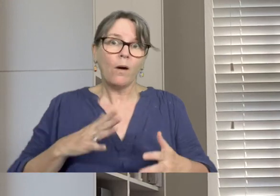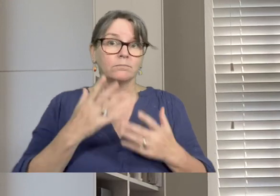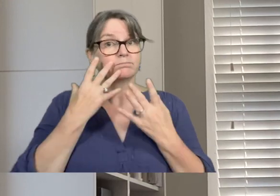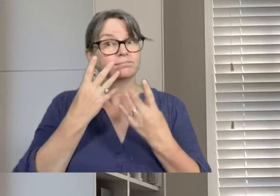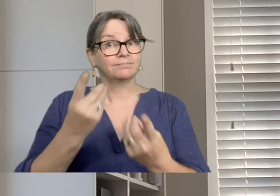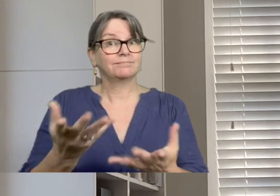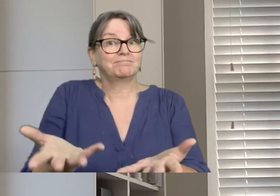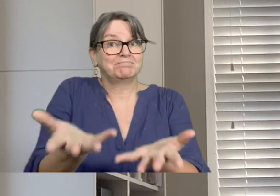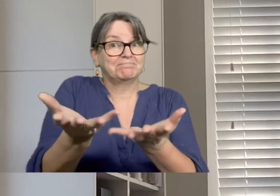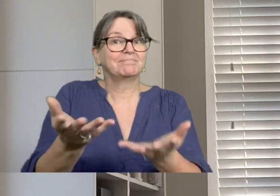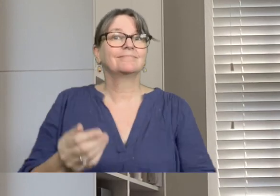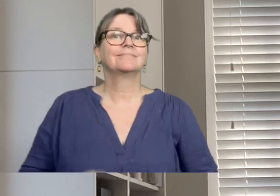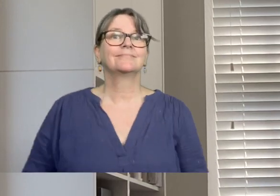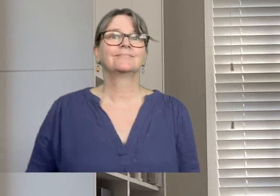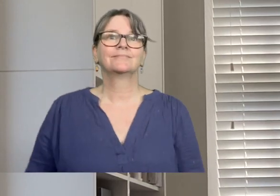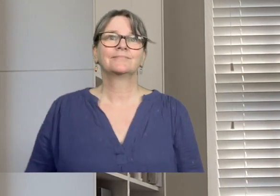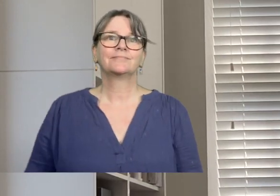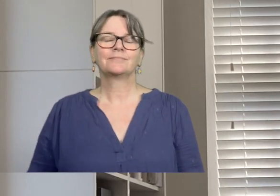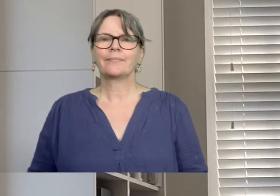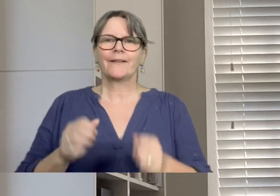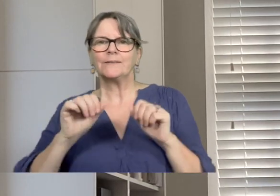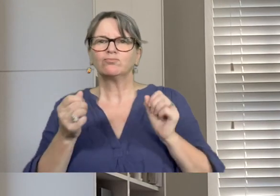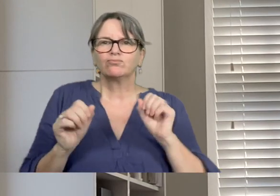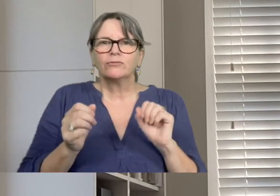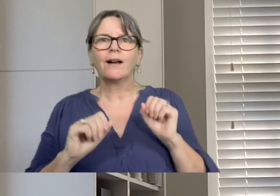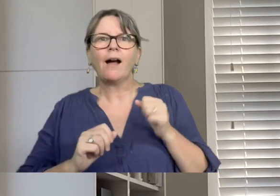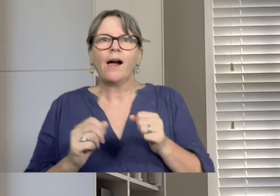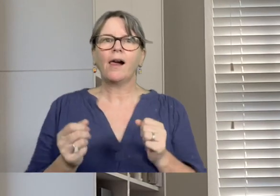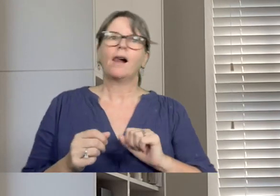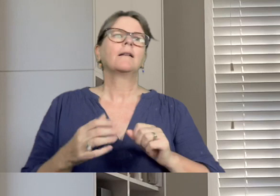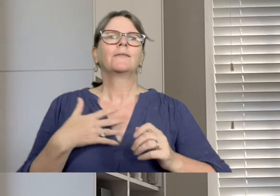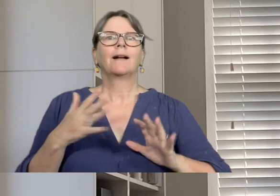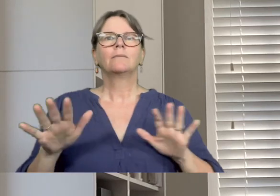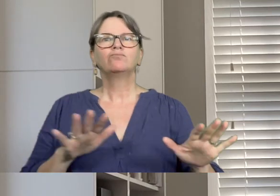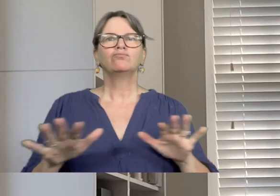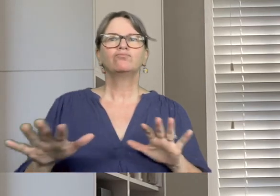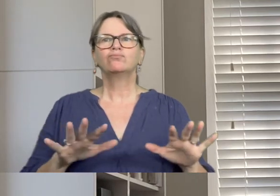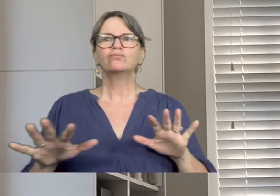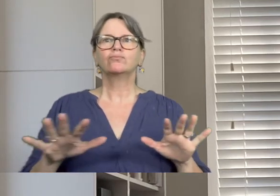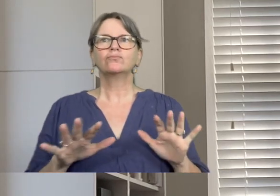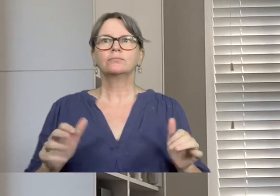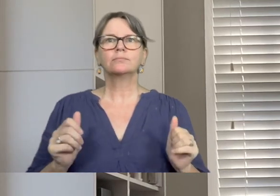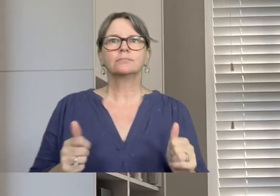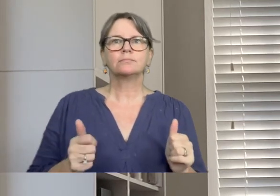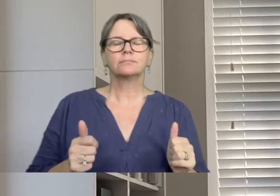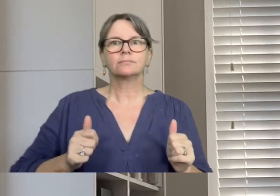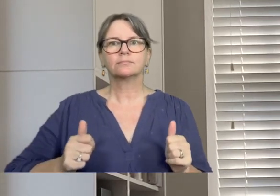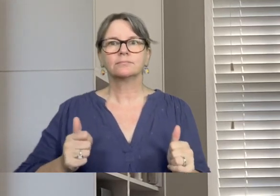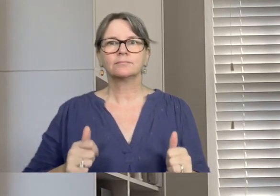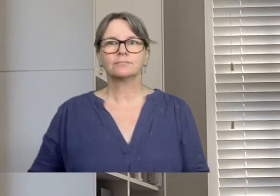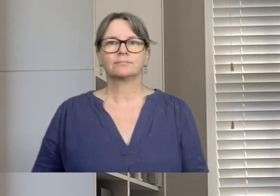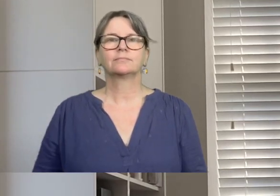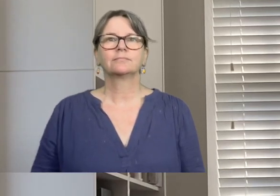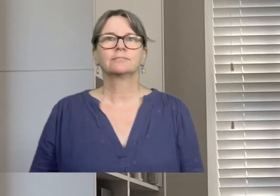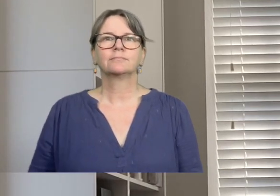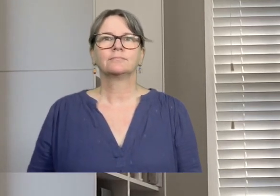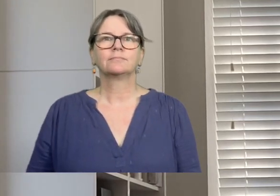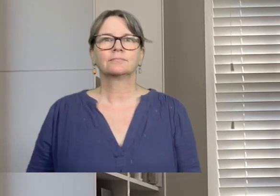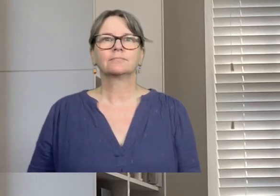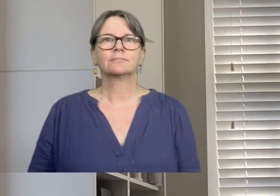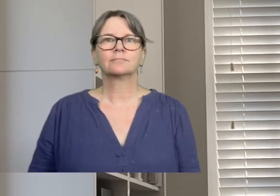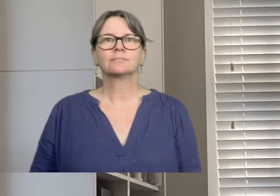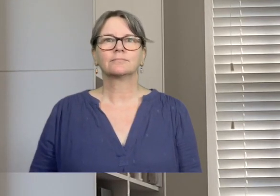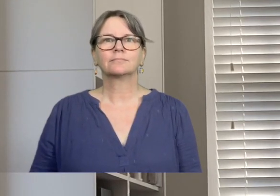skip that one. Thought I'd throw it in for you. Have a little wiggle, have a little moment. We're going to do dead bug, which is